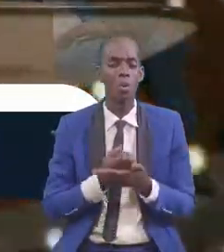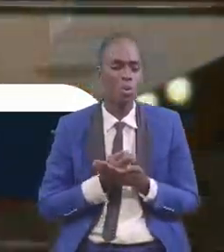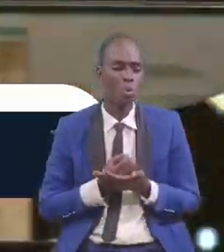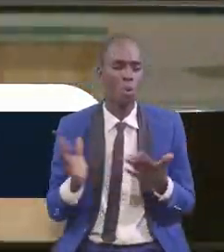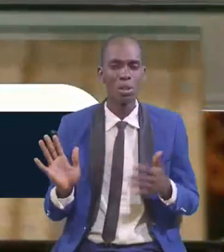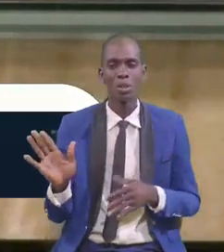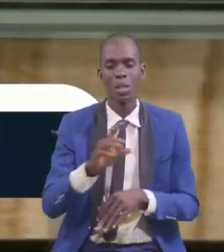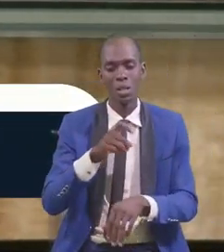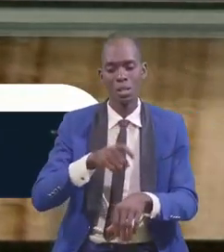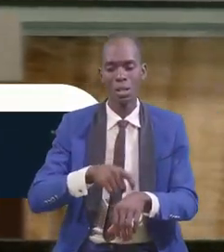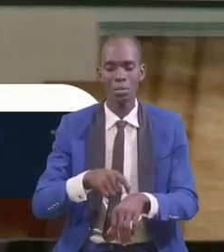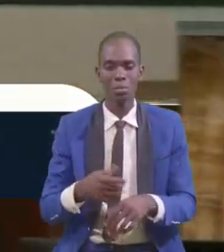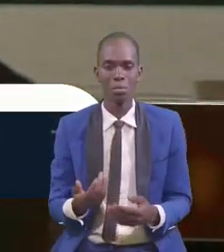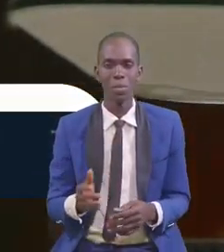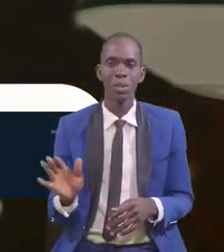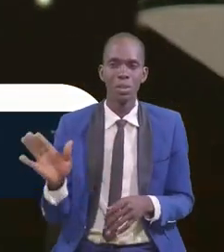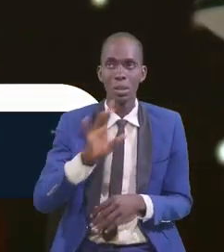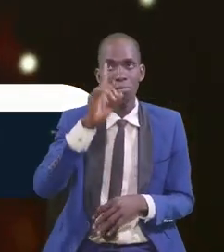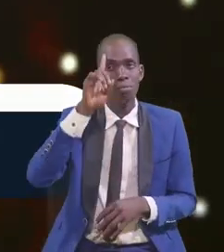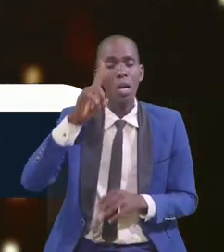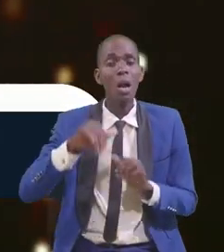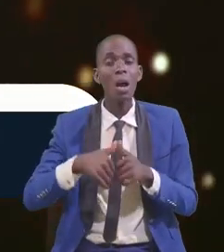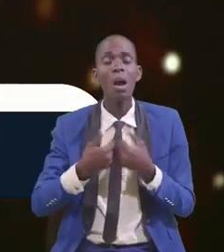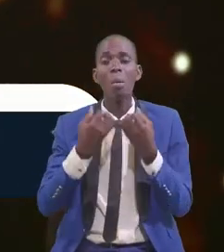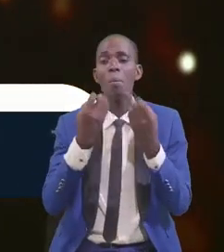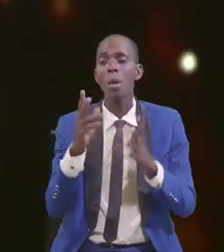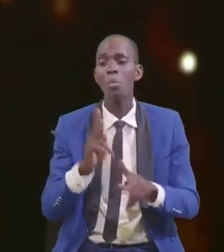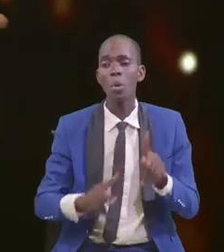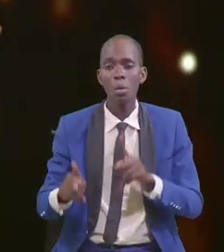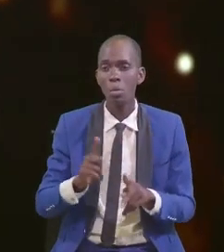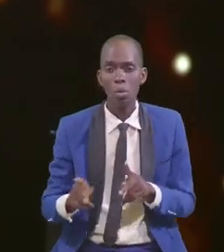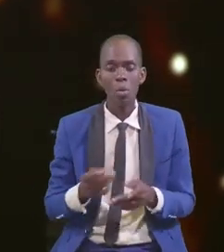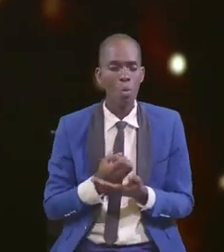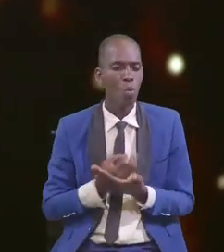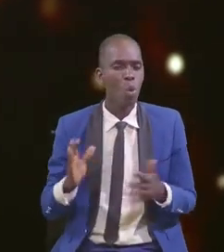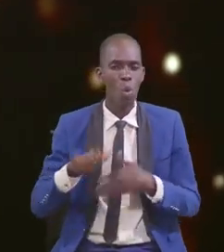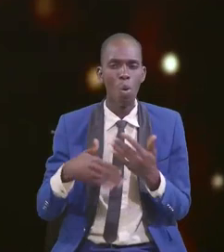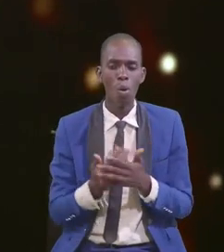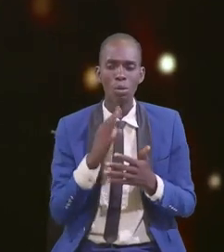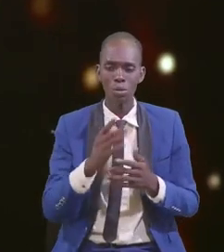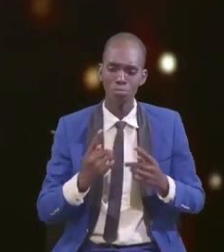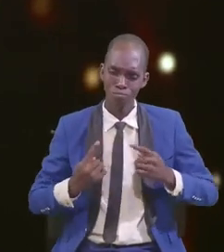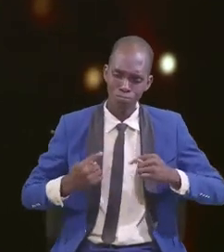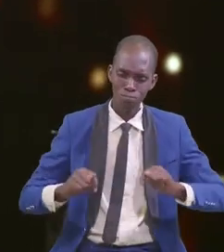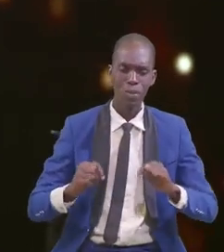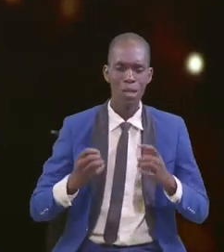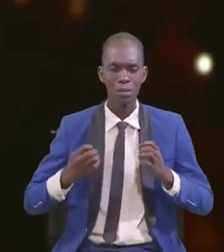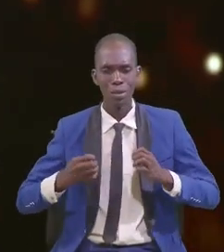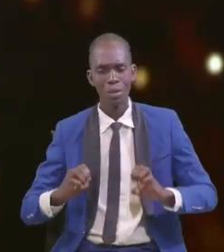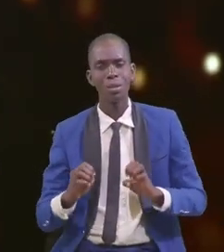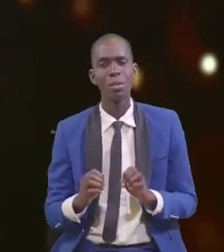their time, their talent? How many people waste all their effort, all their ability?